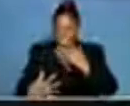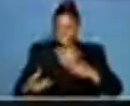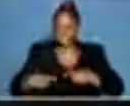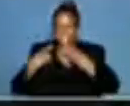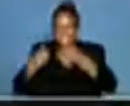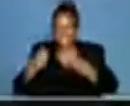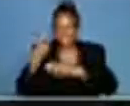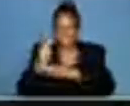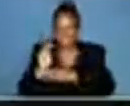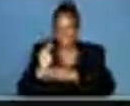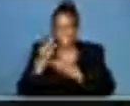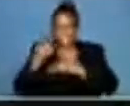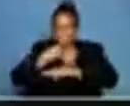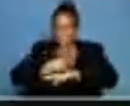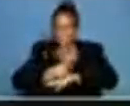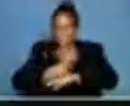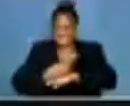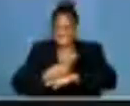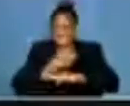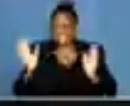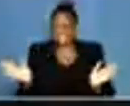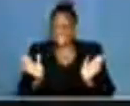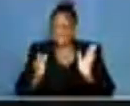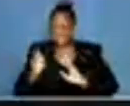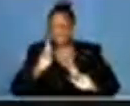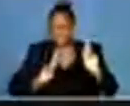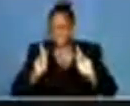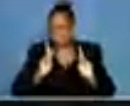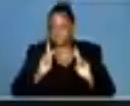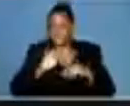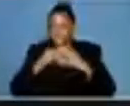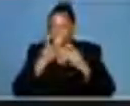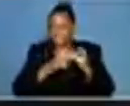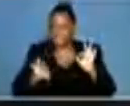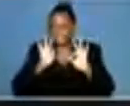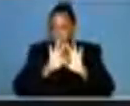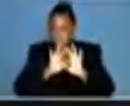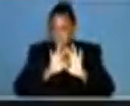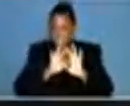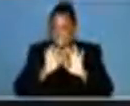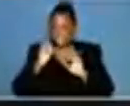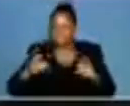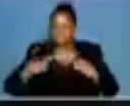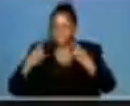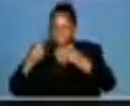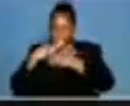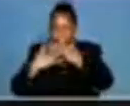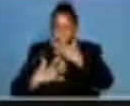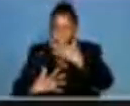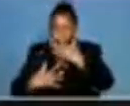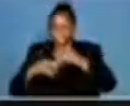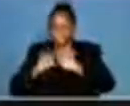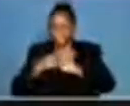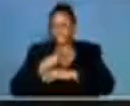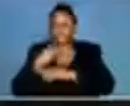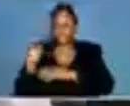provide. And so today is really just encouraging persons about the importance of donating blood so that we can always